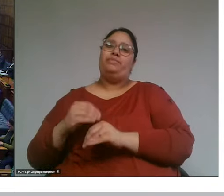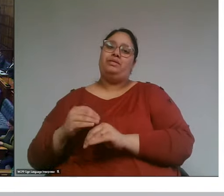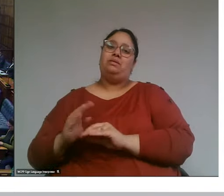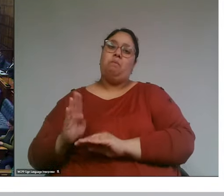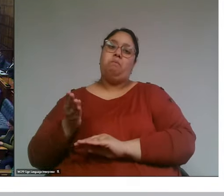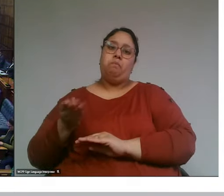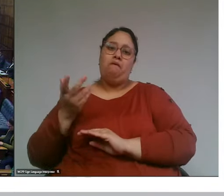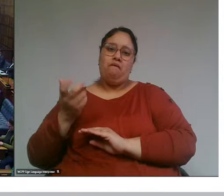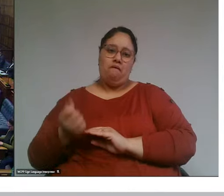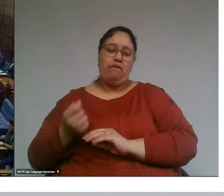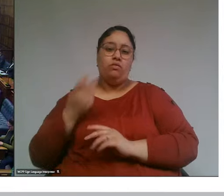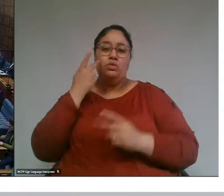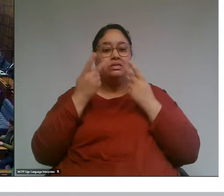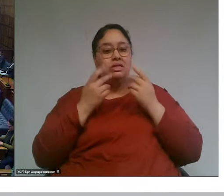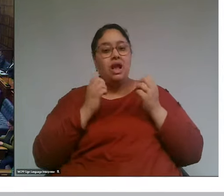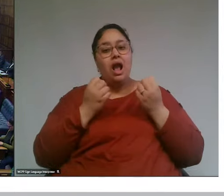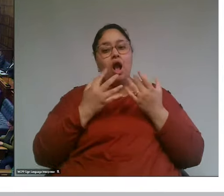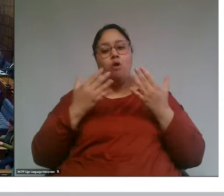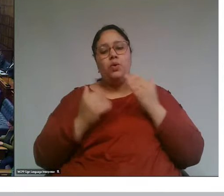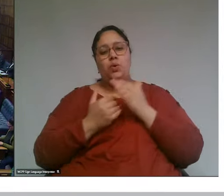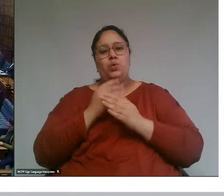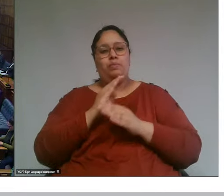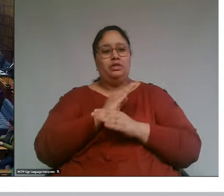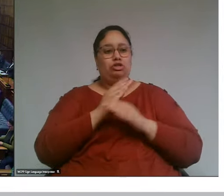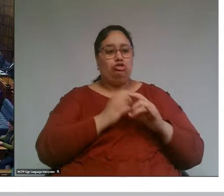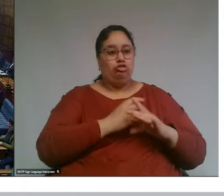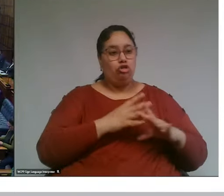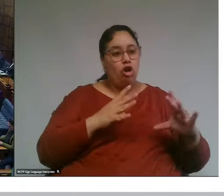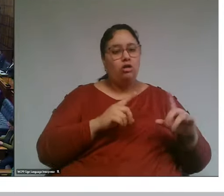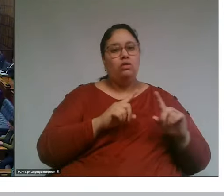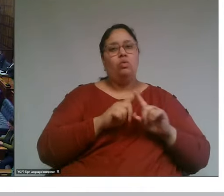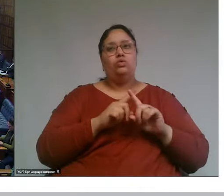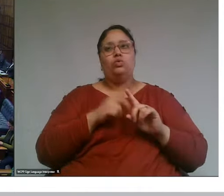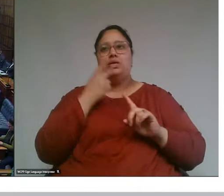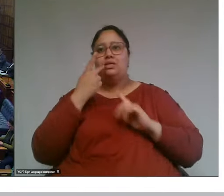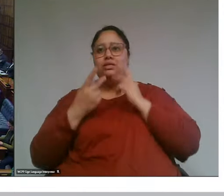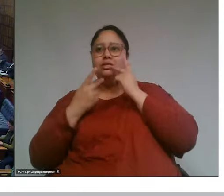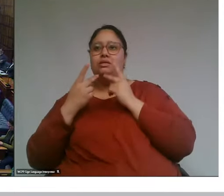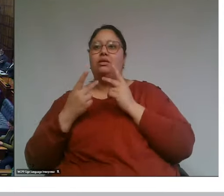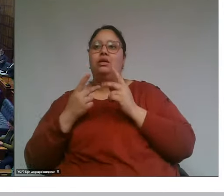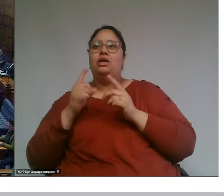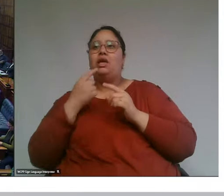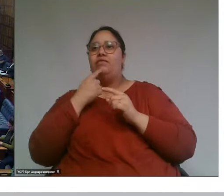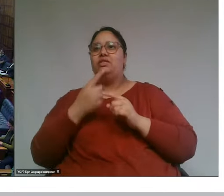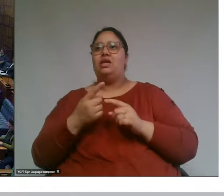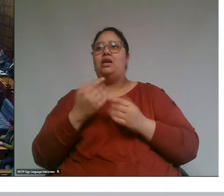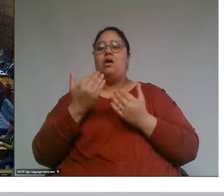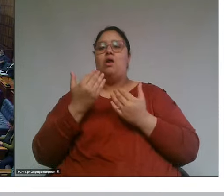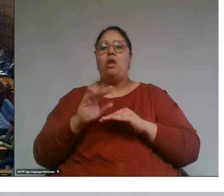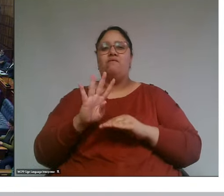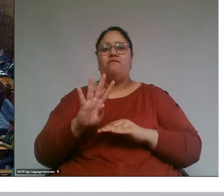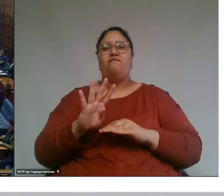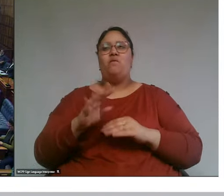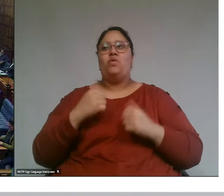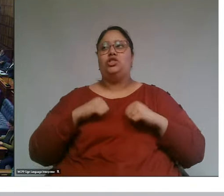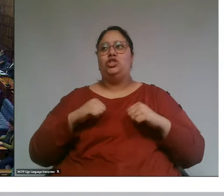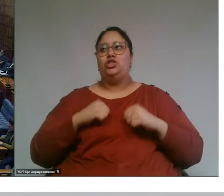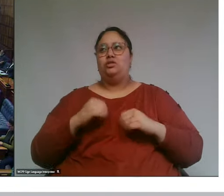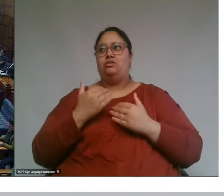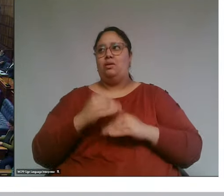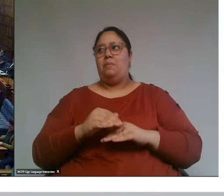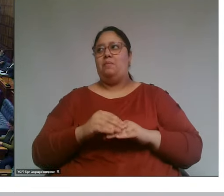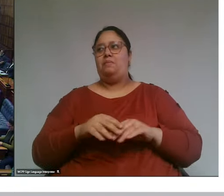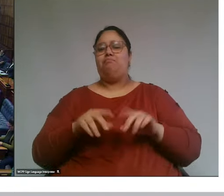able then to see how many new business are been started and also you able you are able to to see how much of the existing business